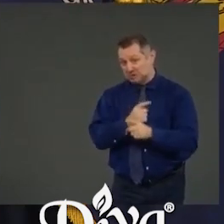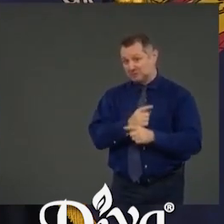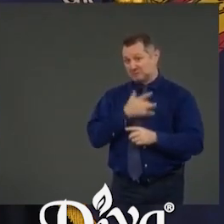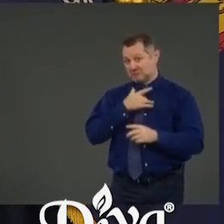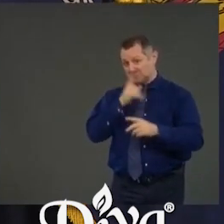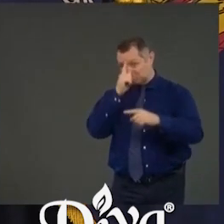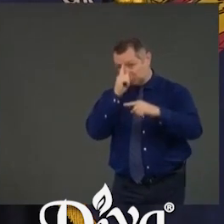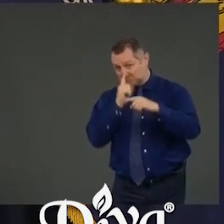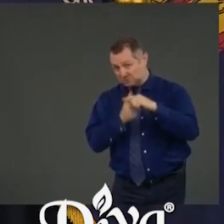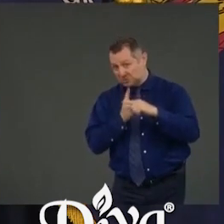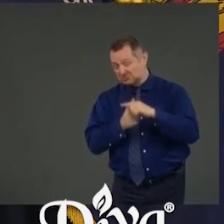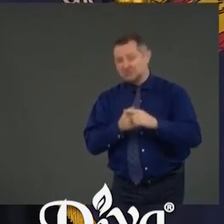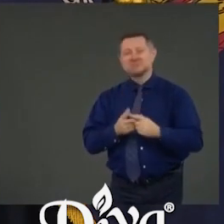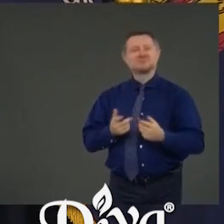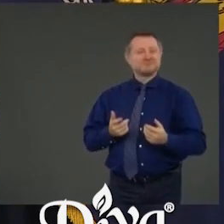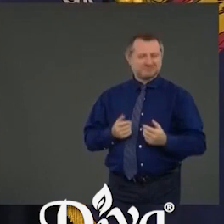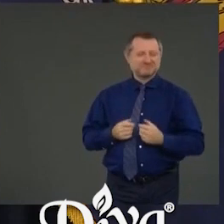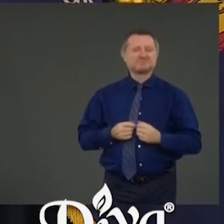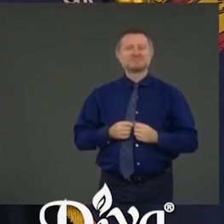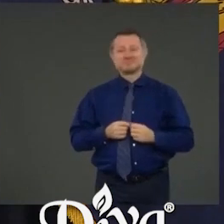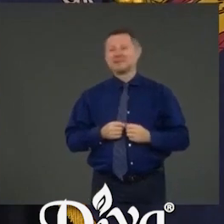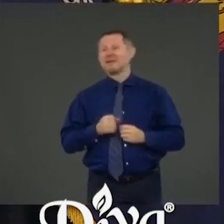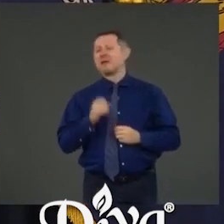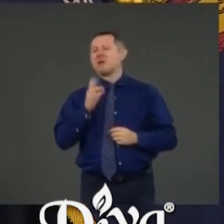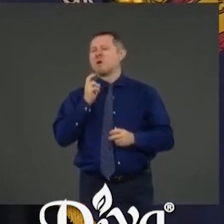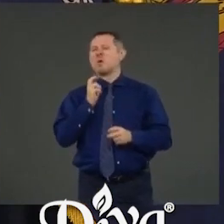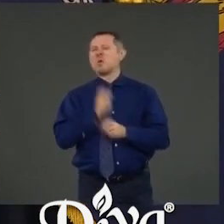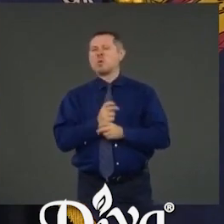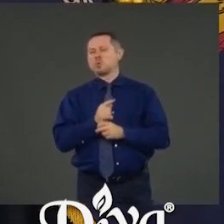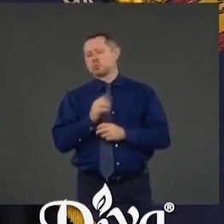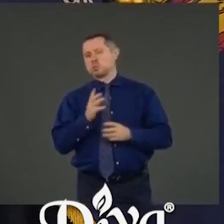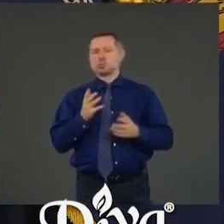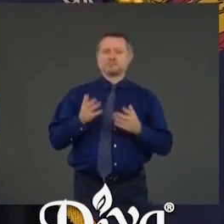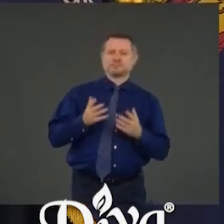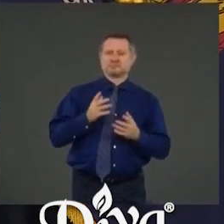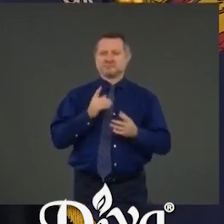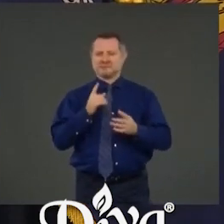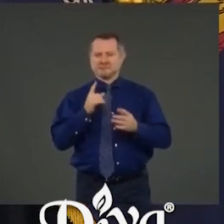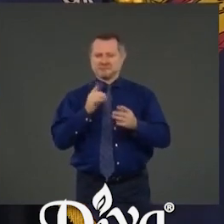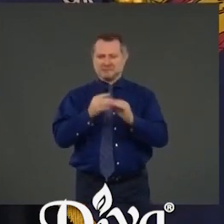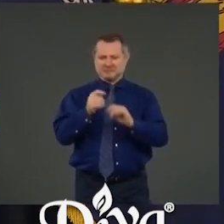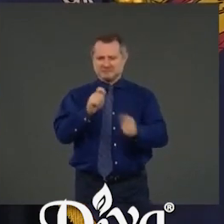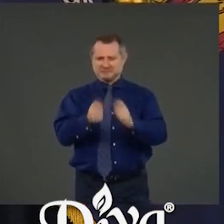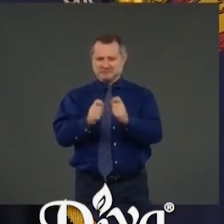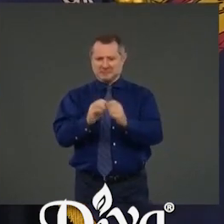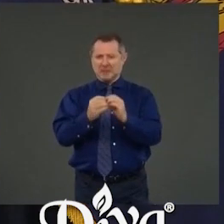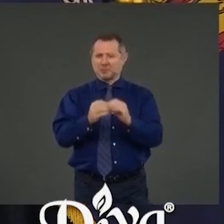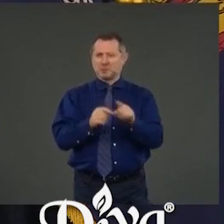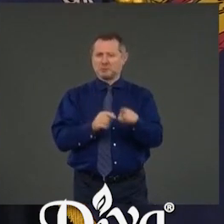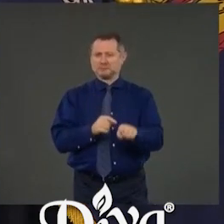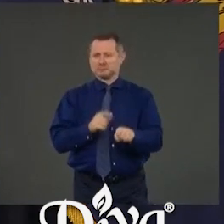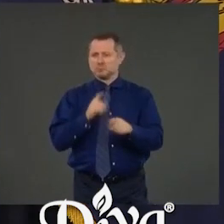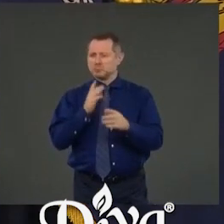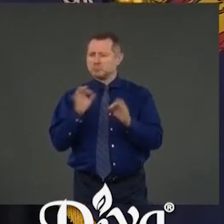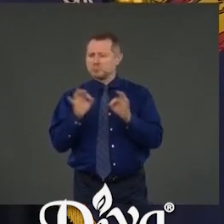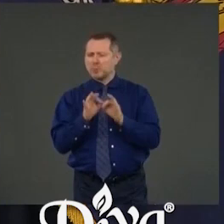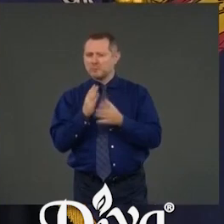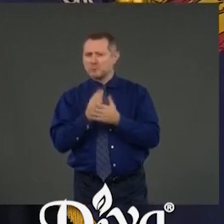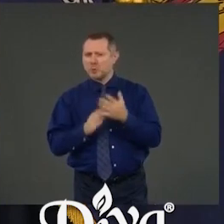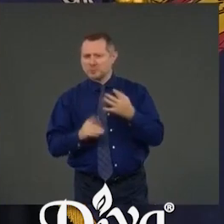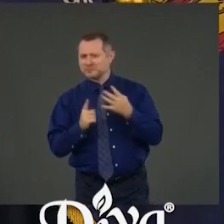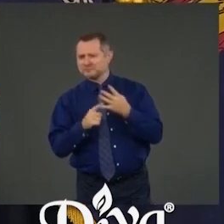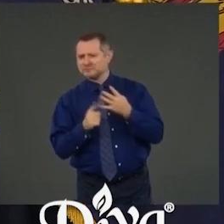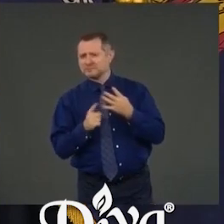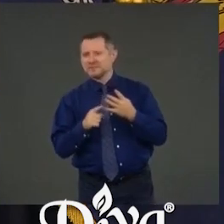it? Which is harder to quantify, but that is very important. You know, consumer